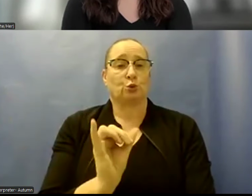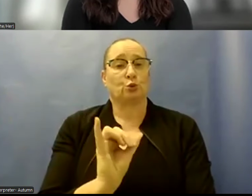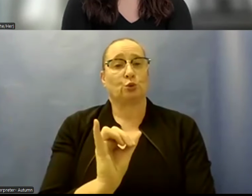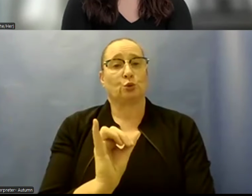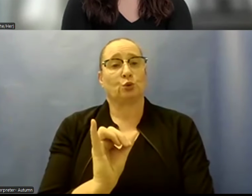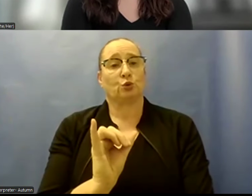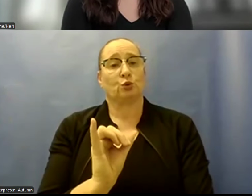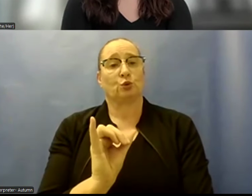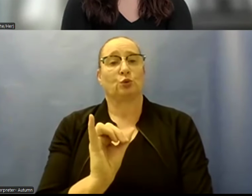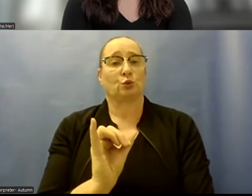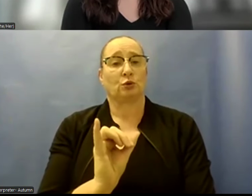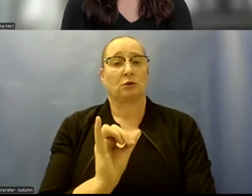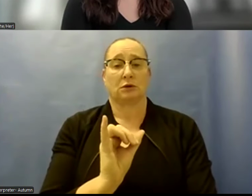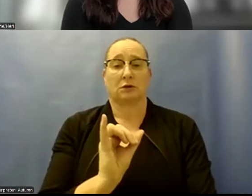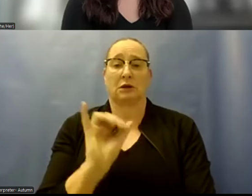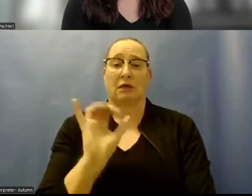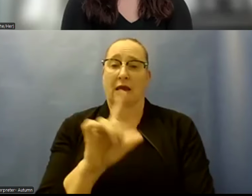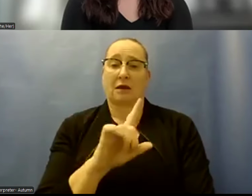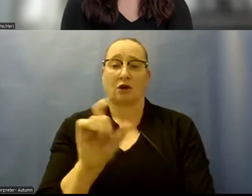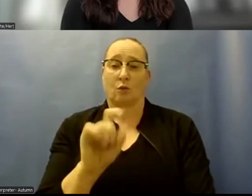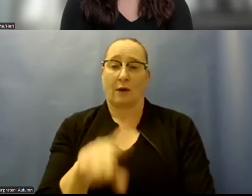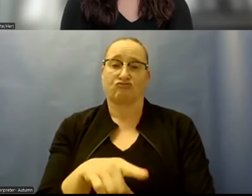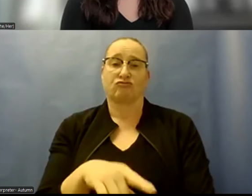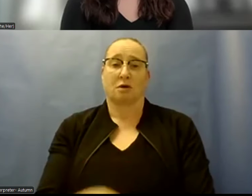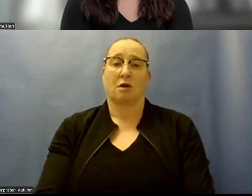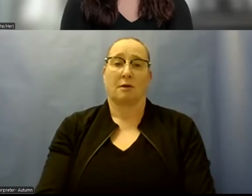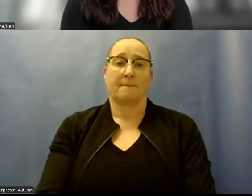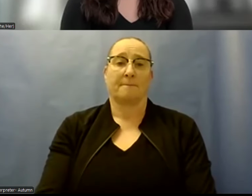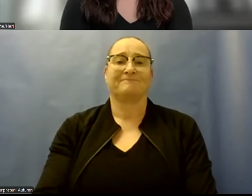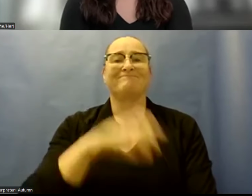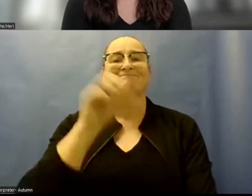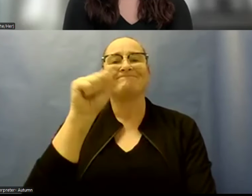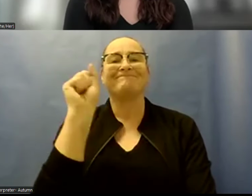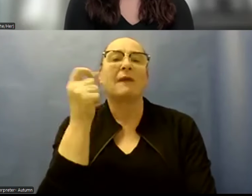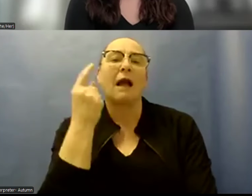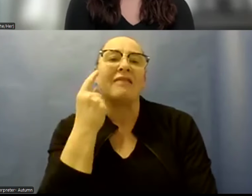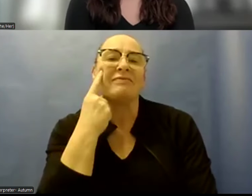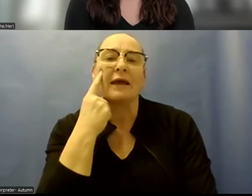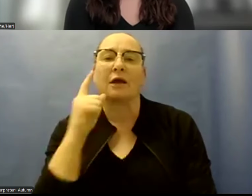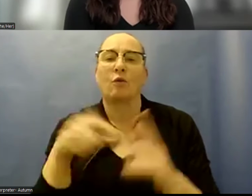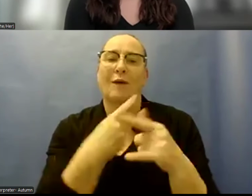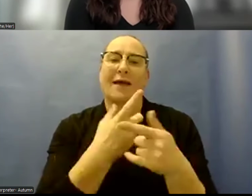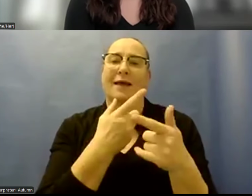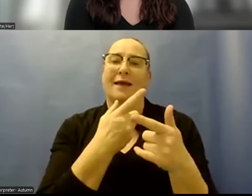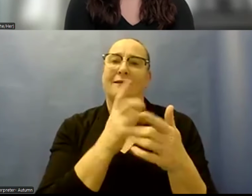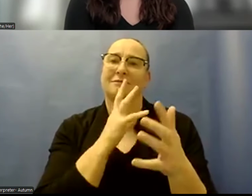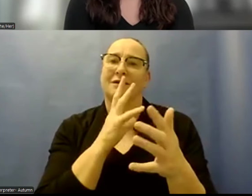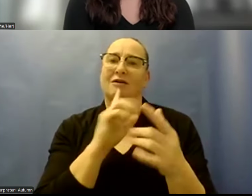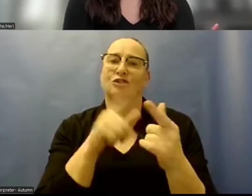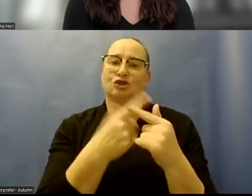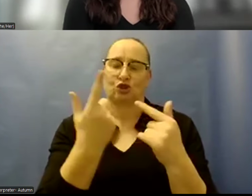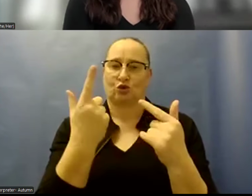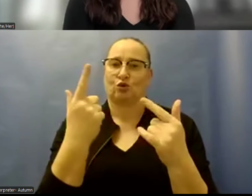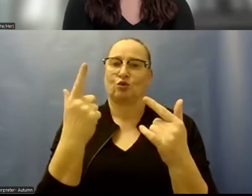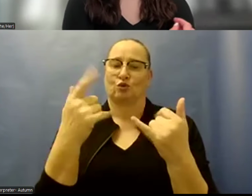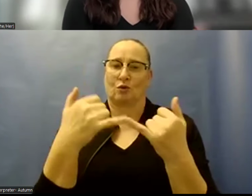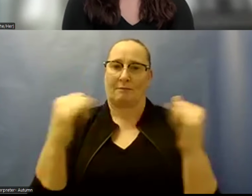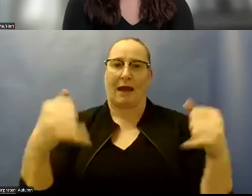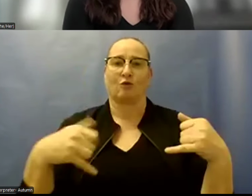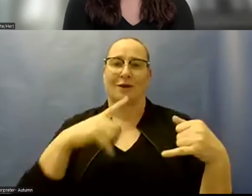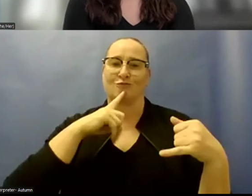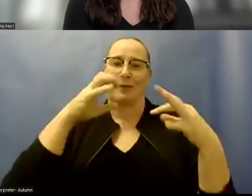off this question, Kate. Yeah, I think when it comes to talking about boundaries, it's really